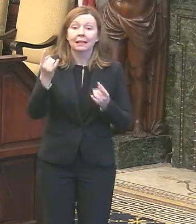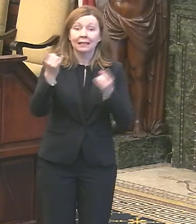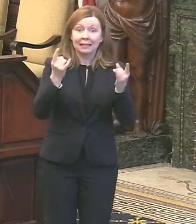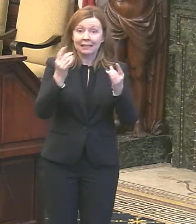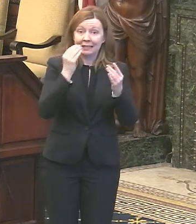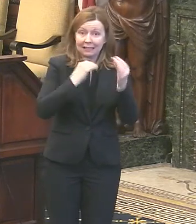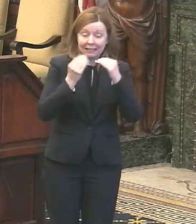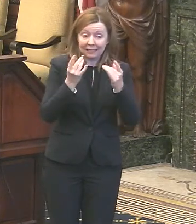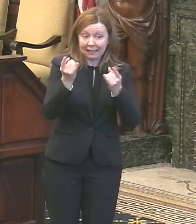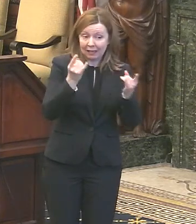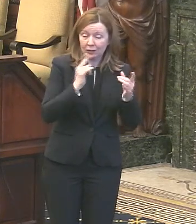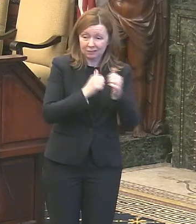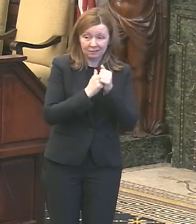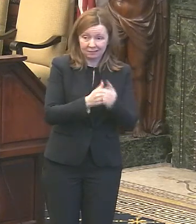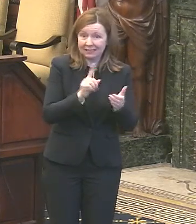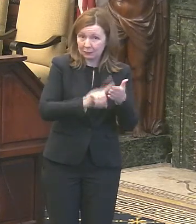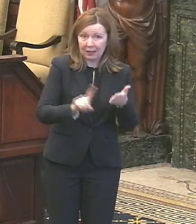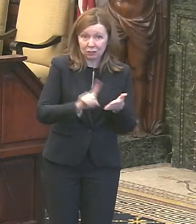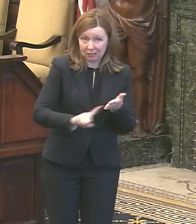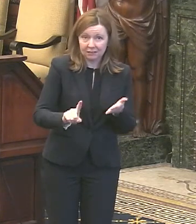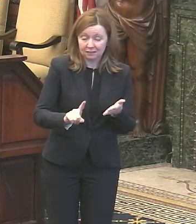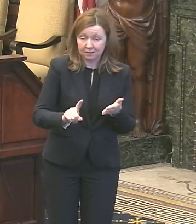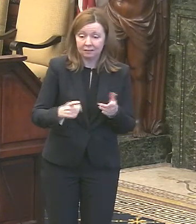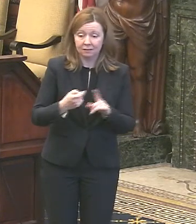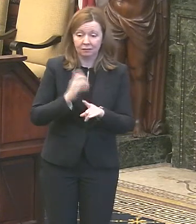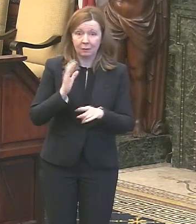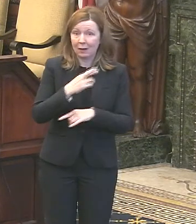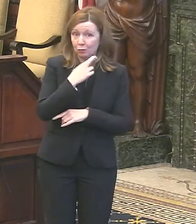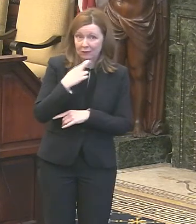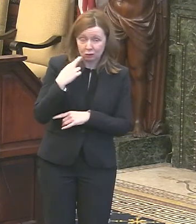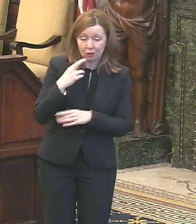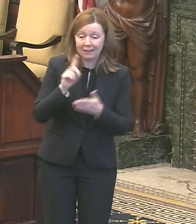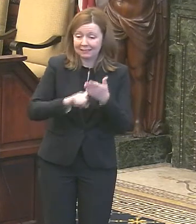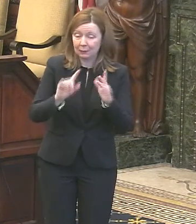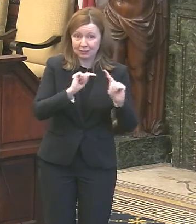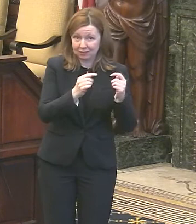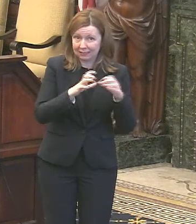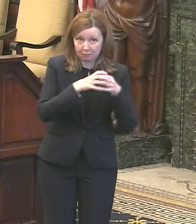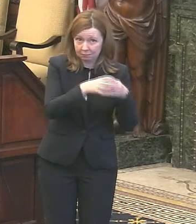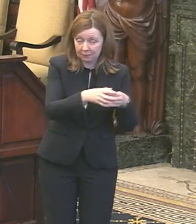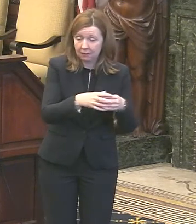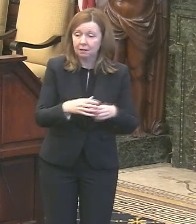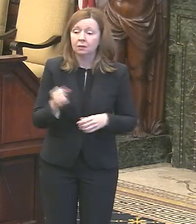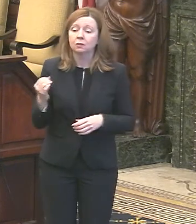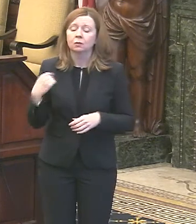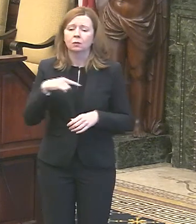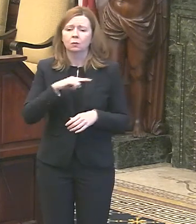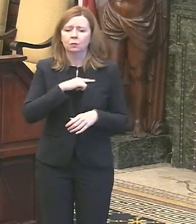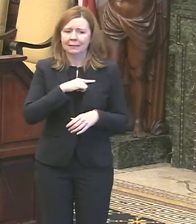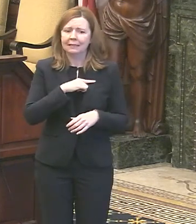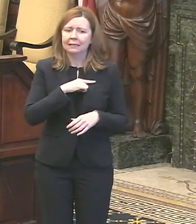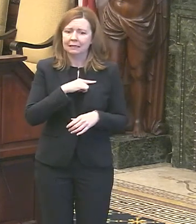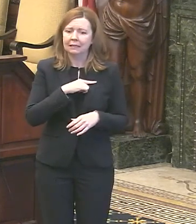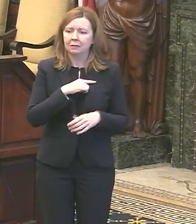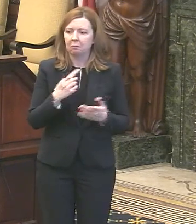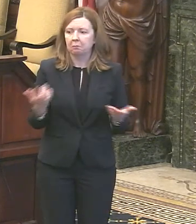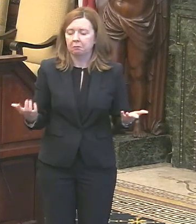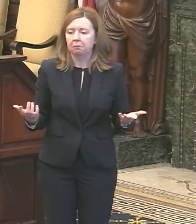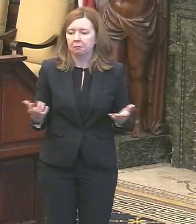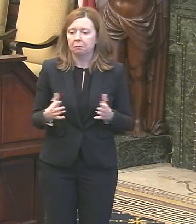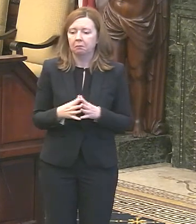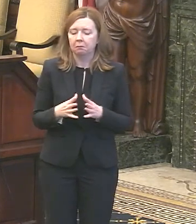are subject to inspection from our restaurant inspection team, and so we